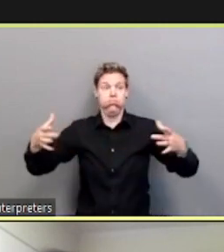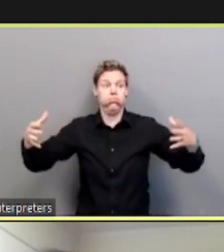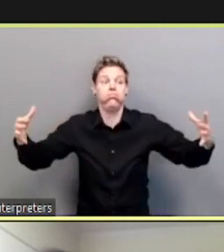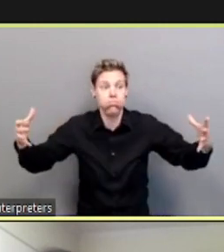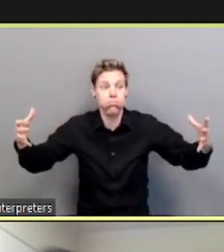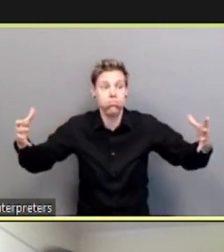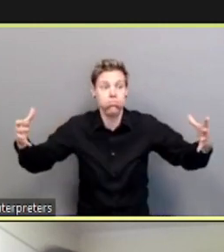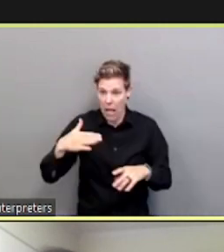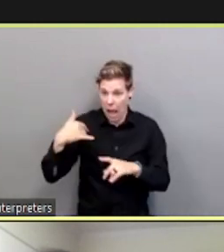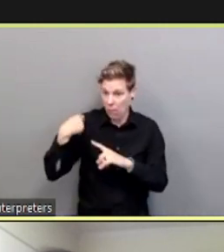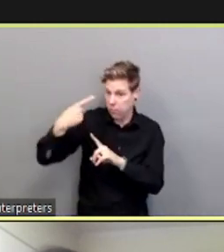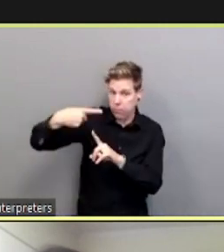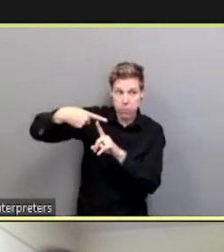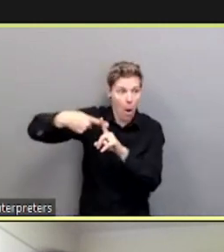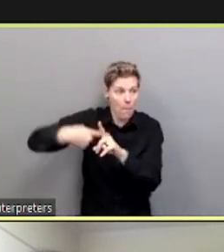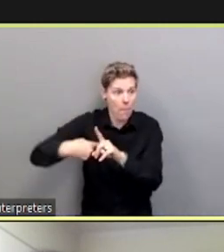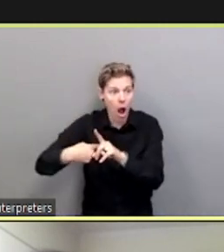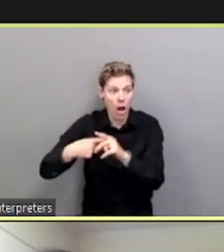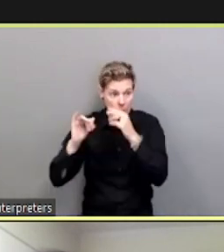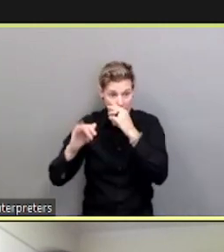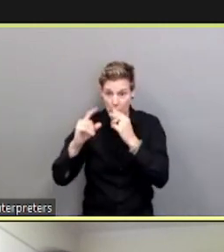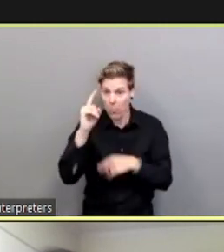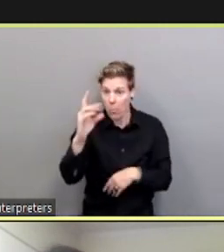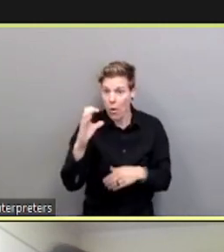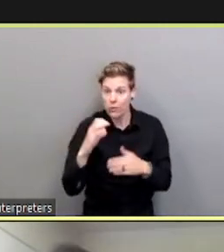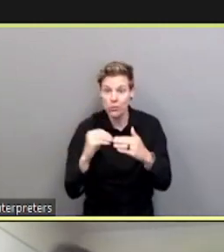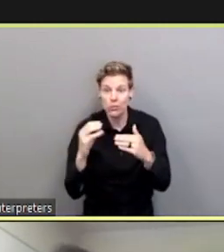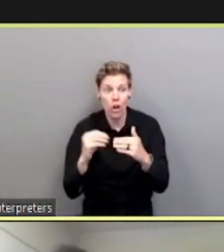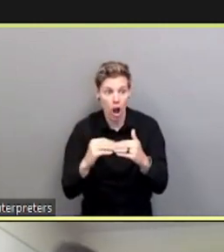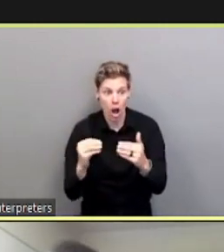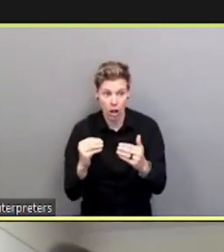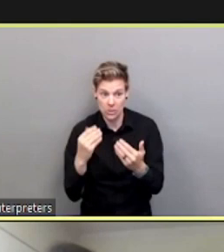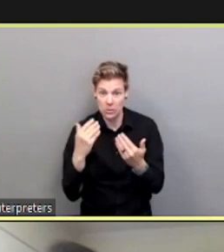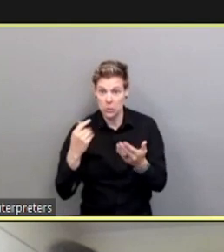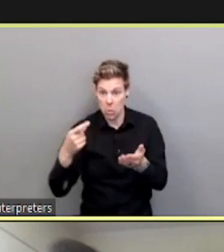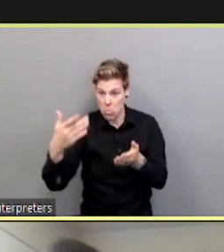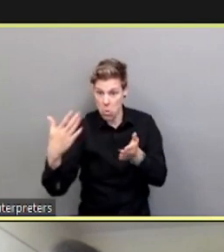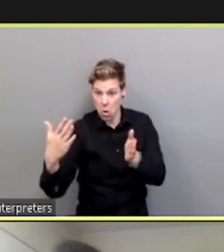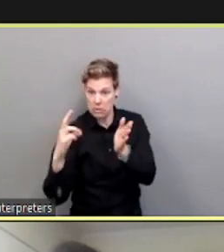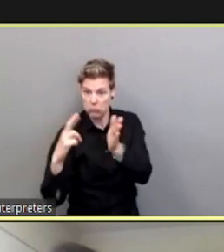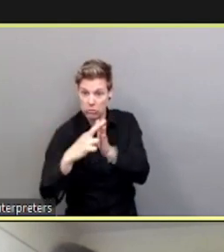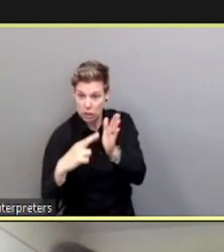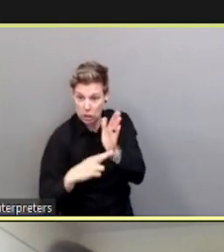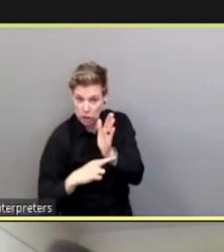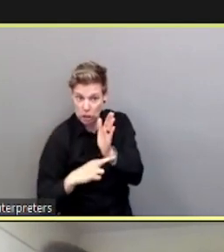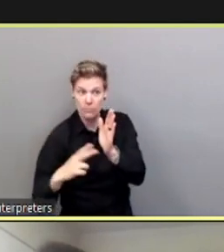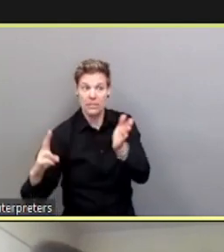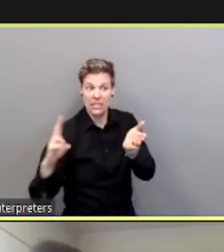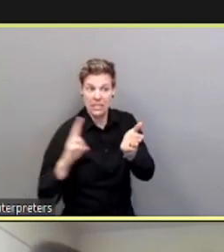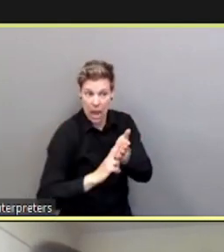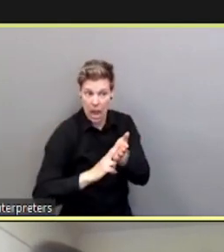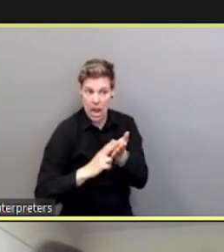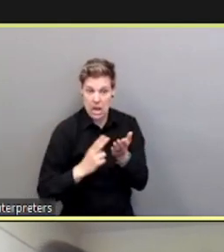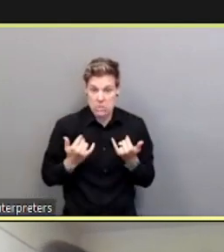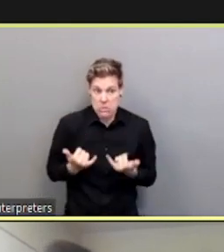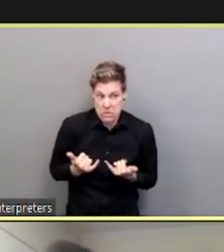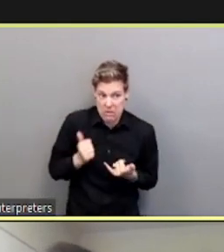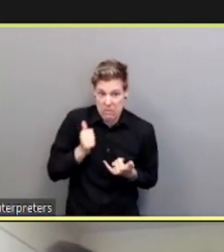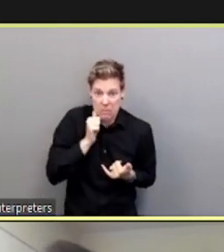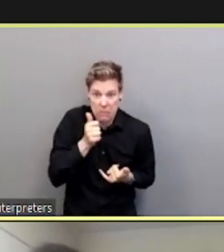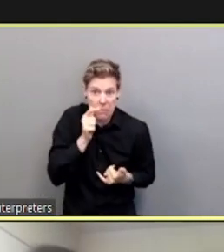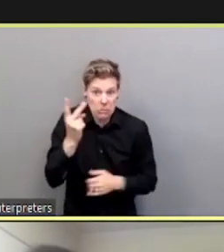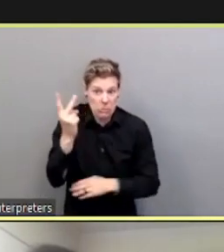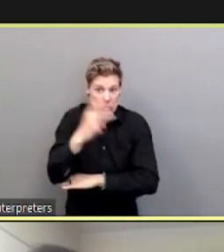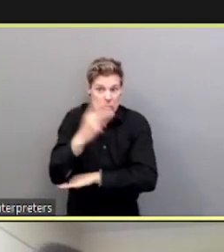$100 vaccine incentive deadline to sign up is this Friday. So if you got a first or second dose of